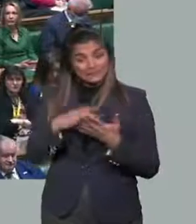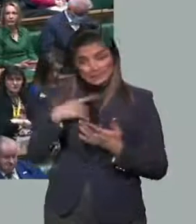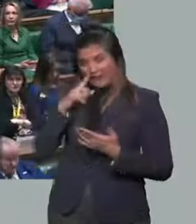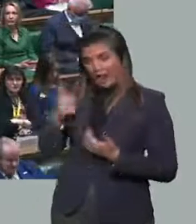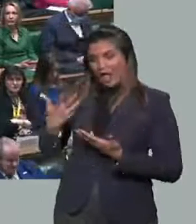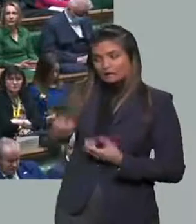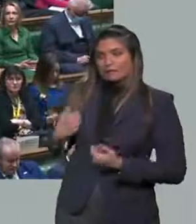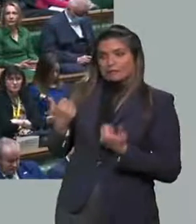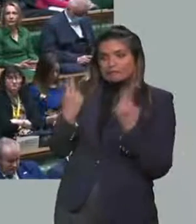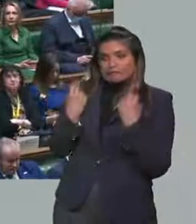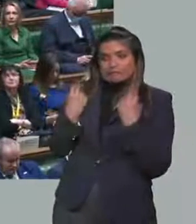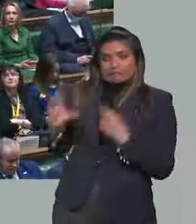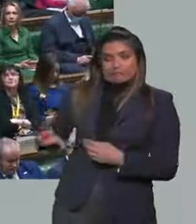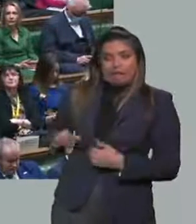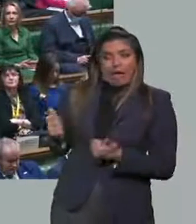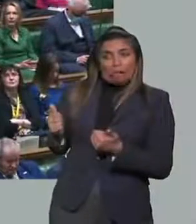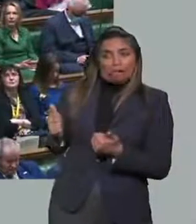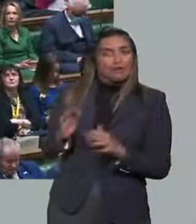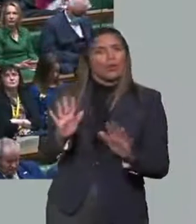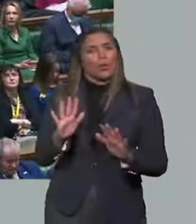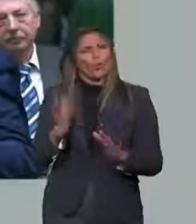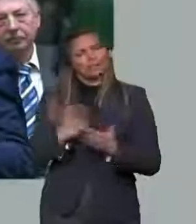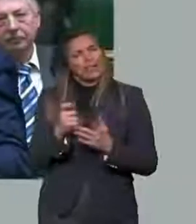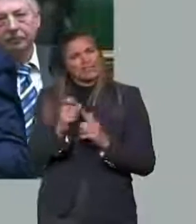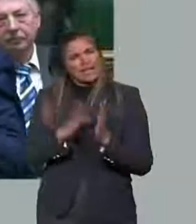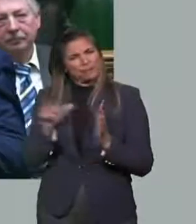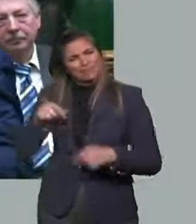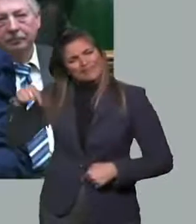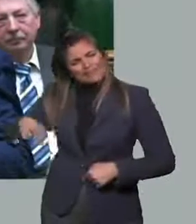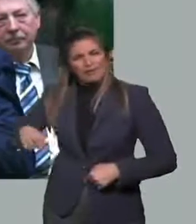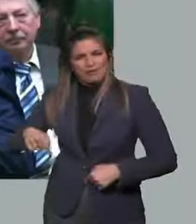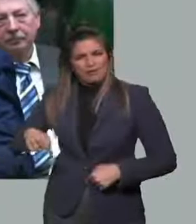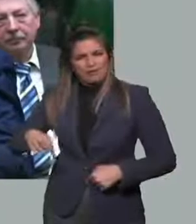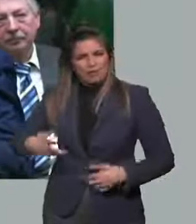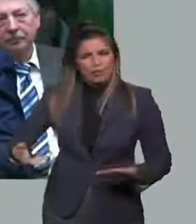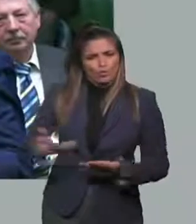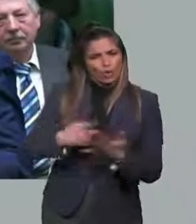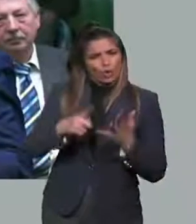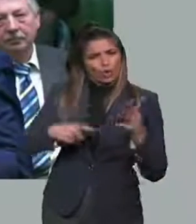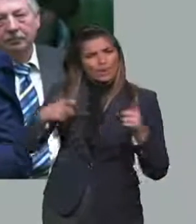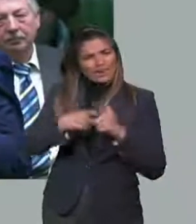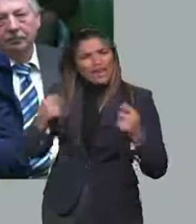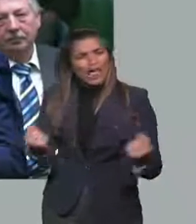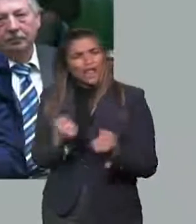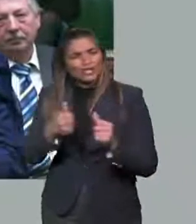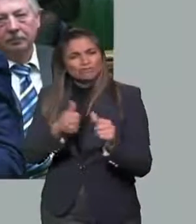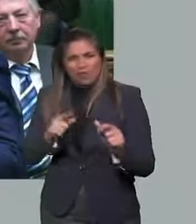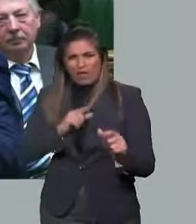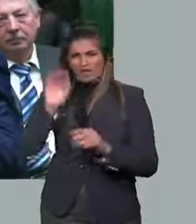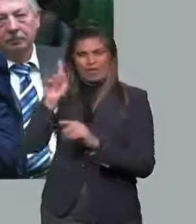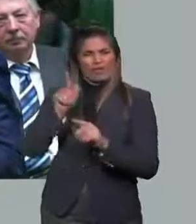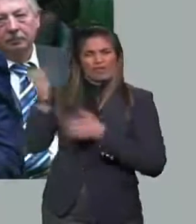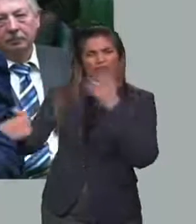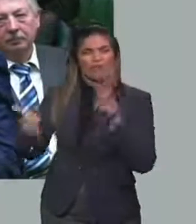it make more sense for the Prime Minister to be here talking to UK energy industries? Shouldn't he be talking